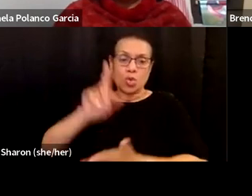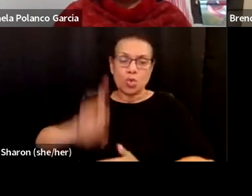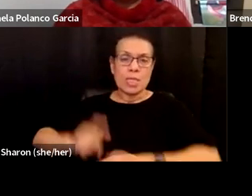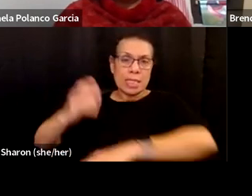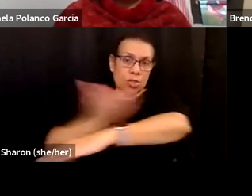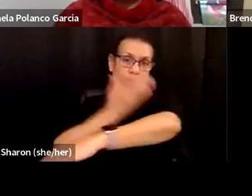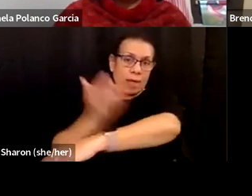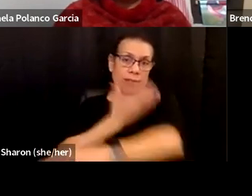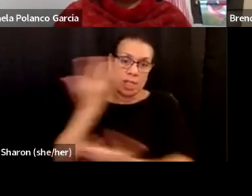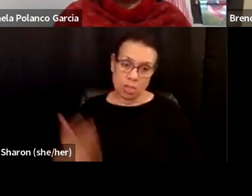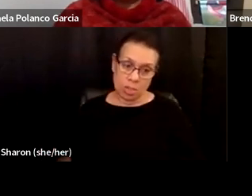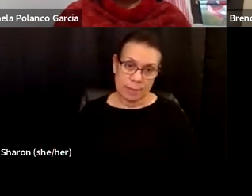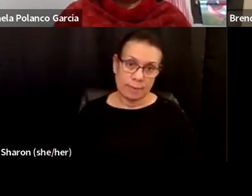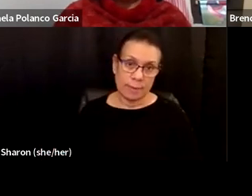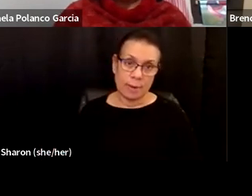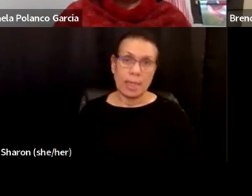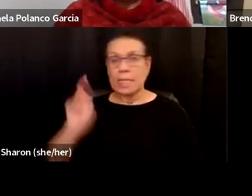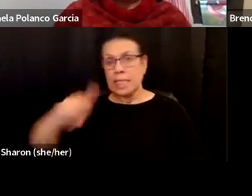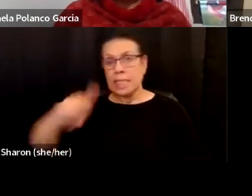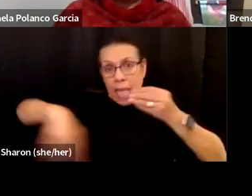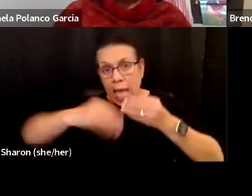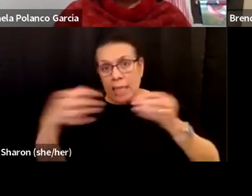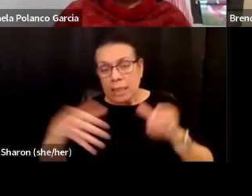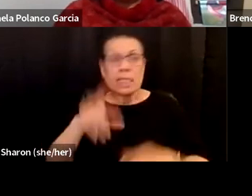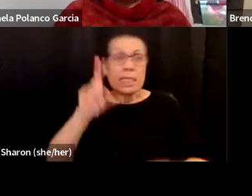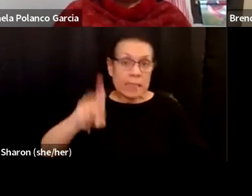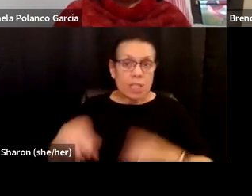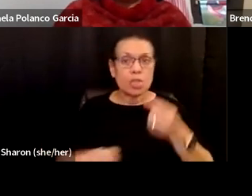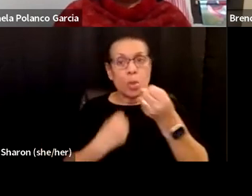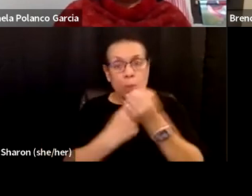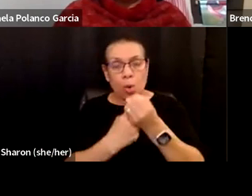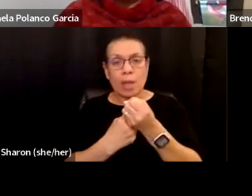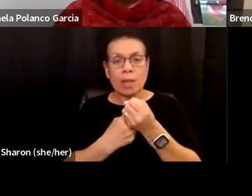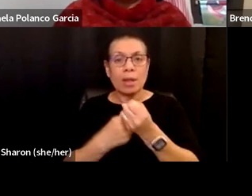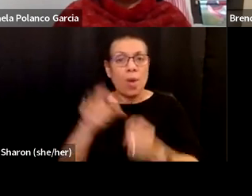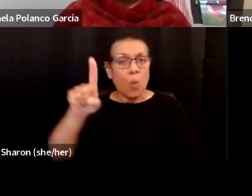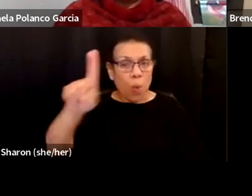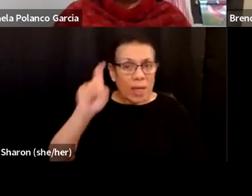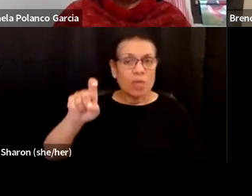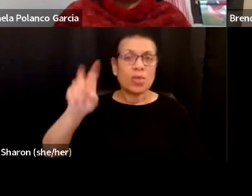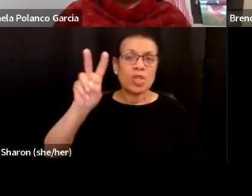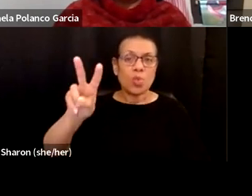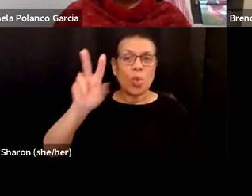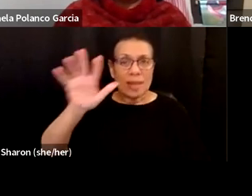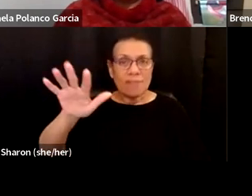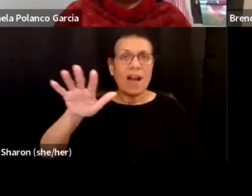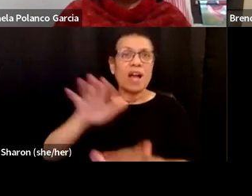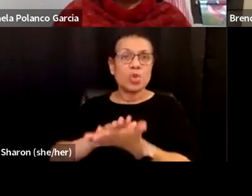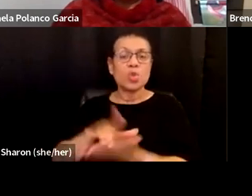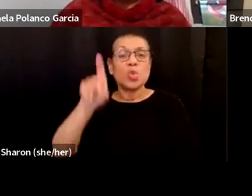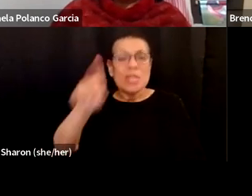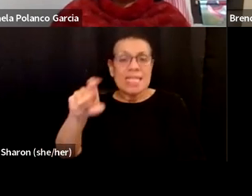renovations and additions and support like every every single one of them has something that's